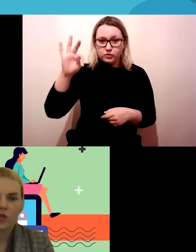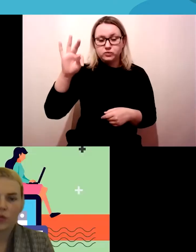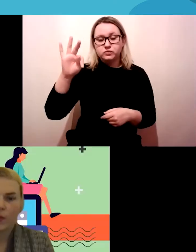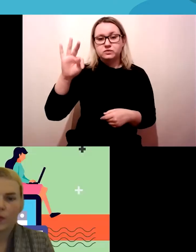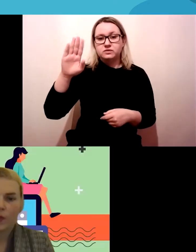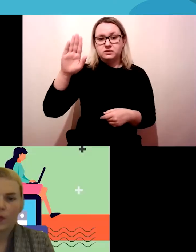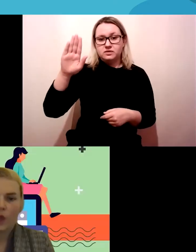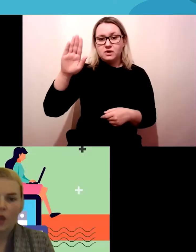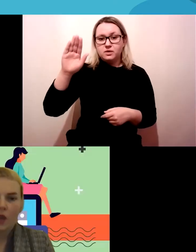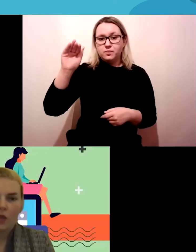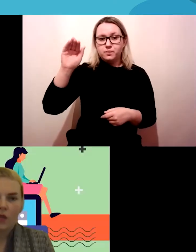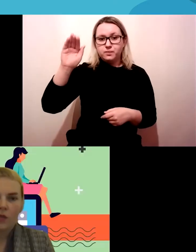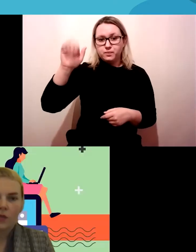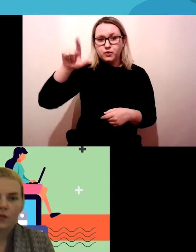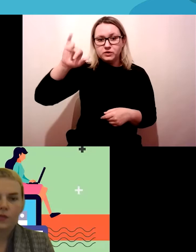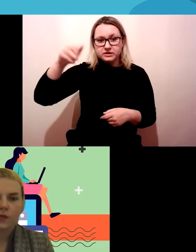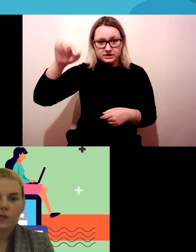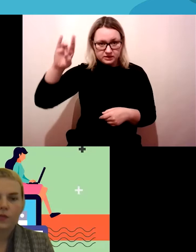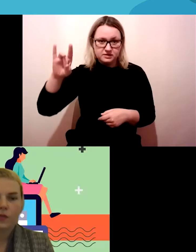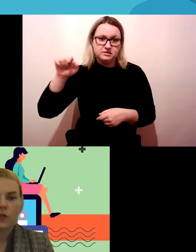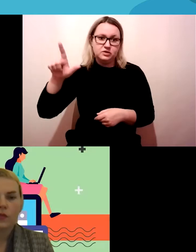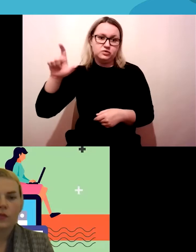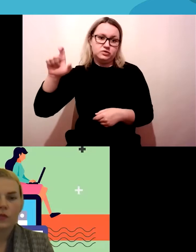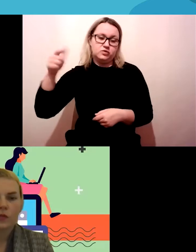The address of our platform is